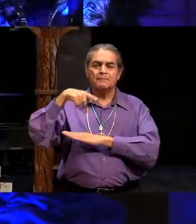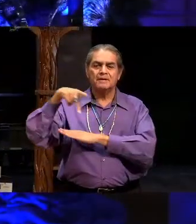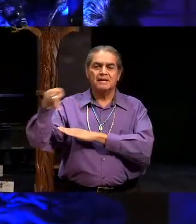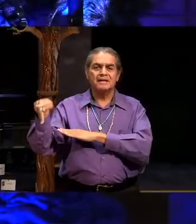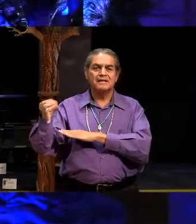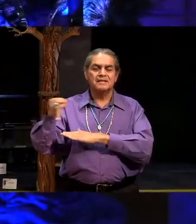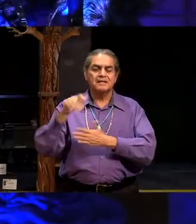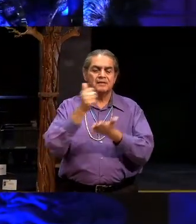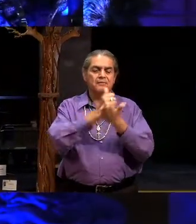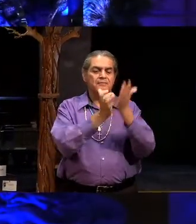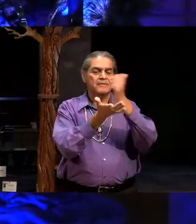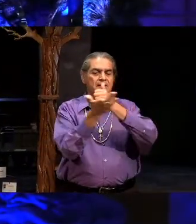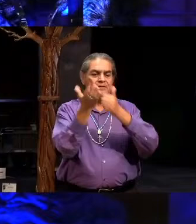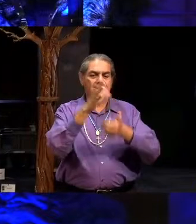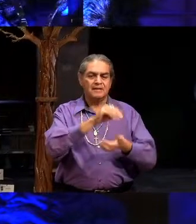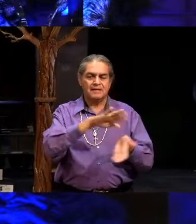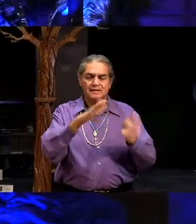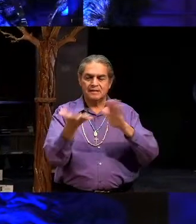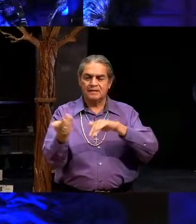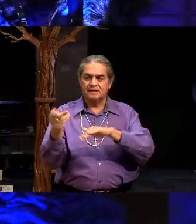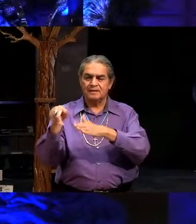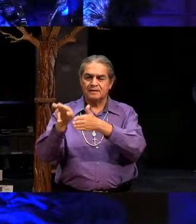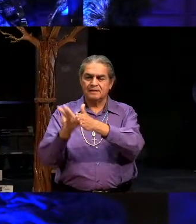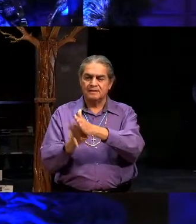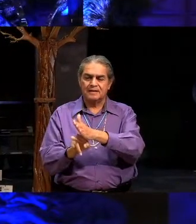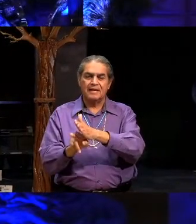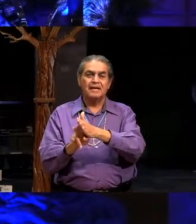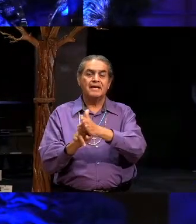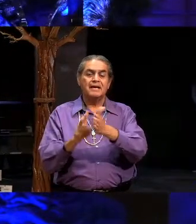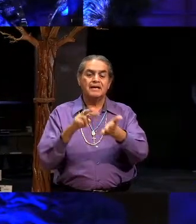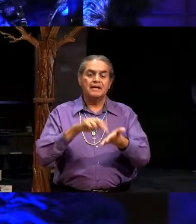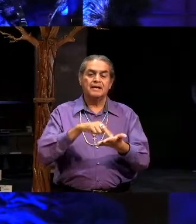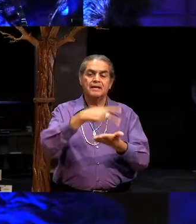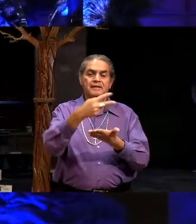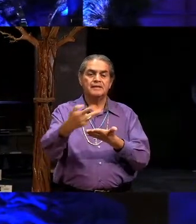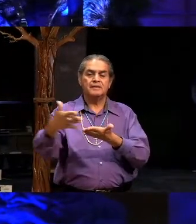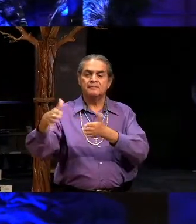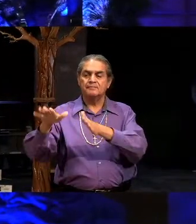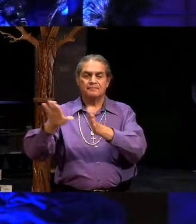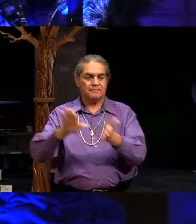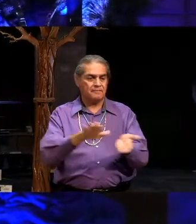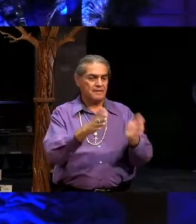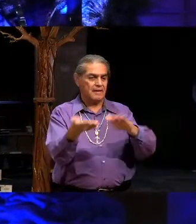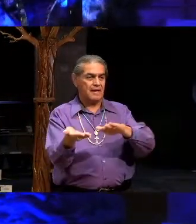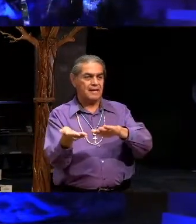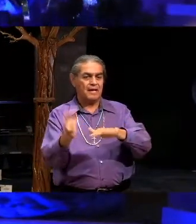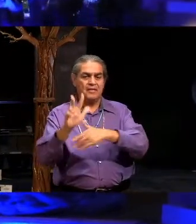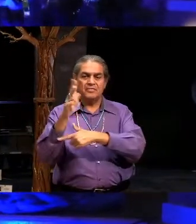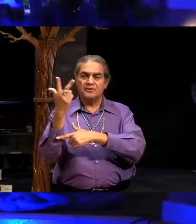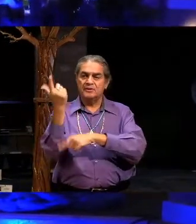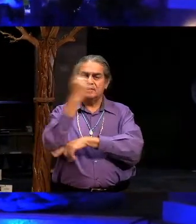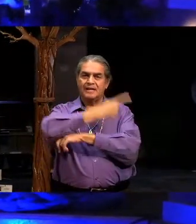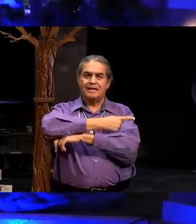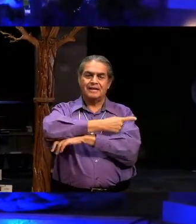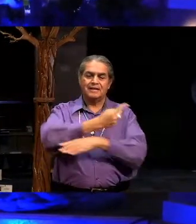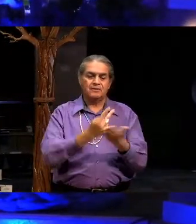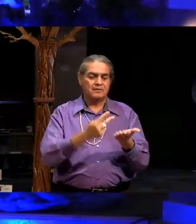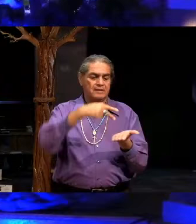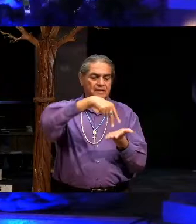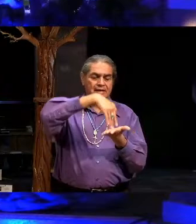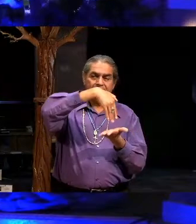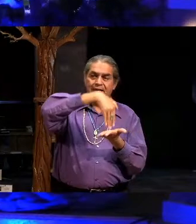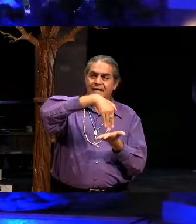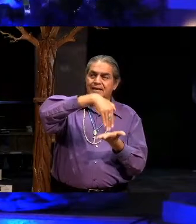was crucified, died, and was buried. He descended among the dead, and on the third day he rose again.